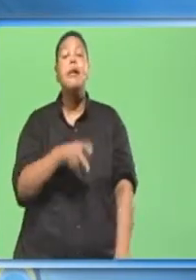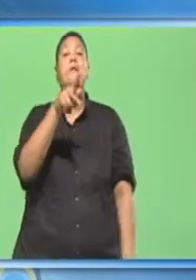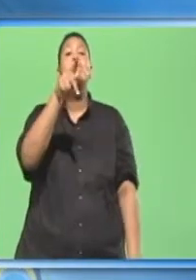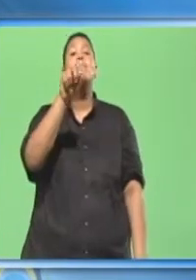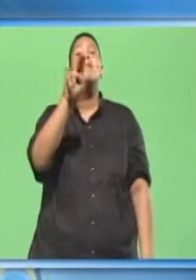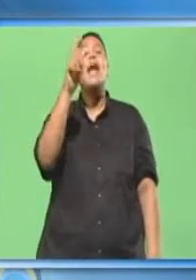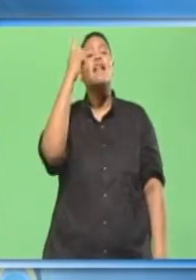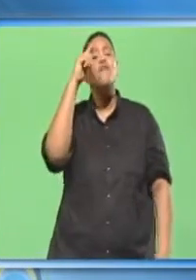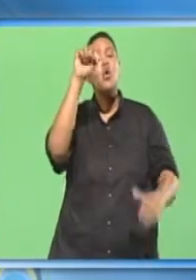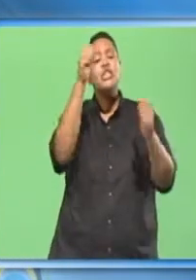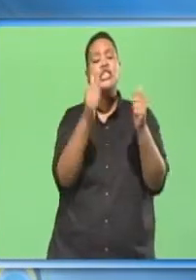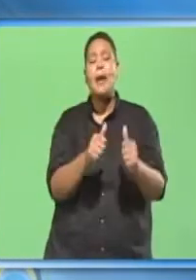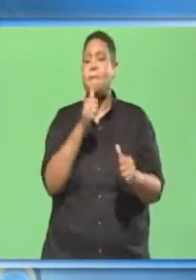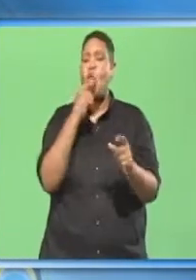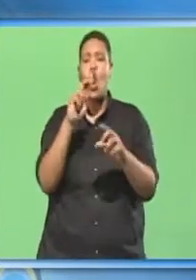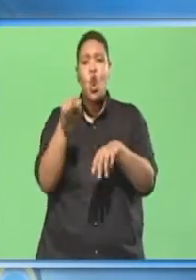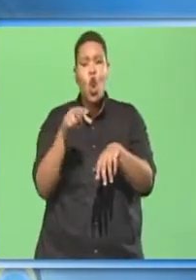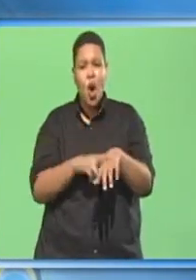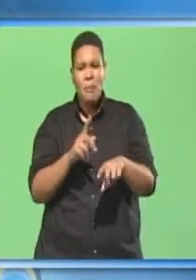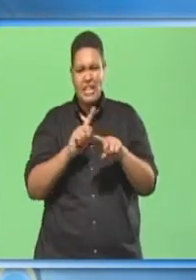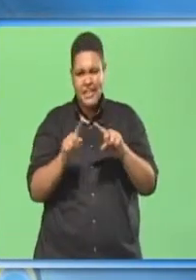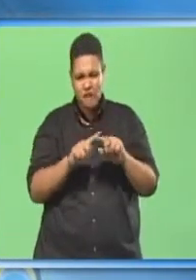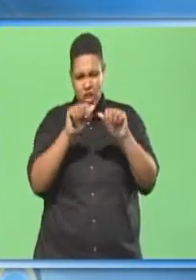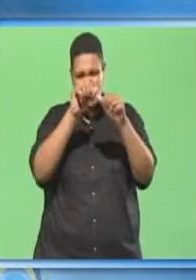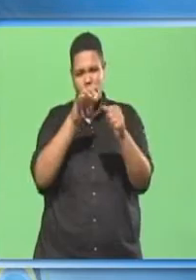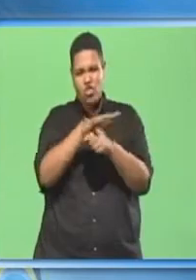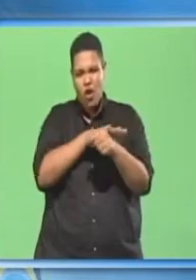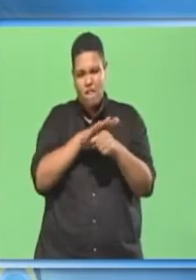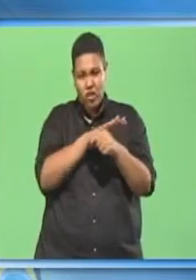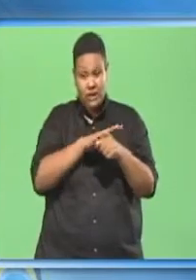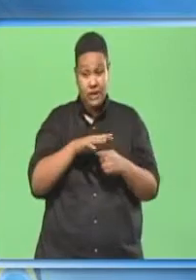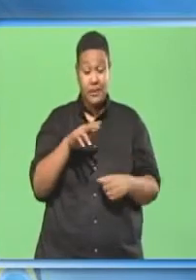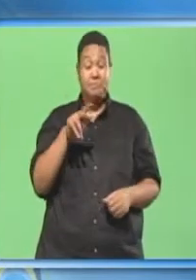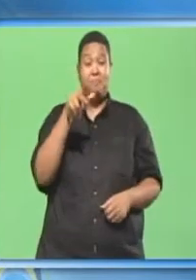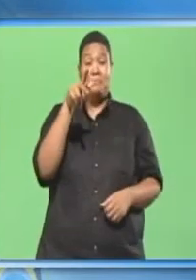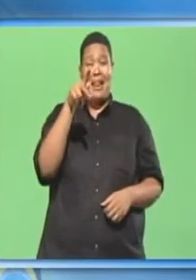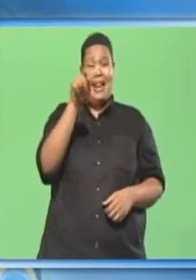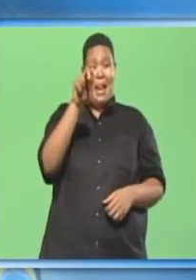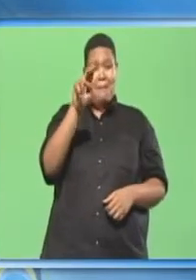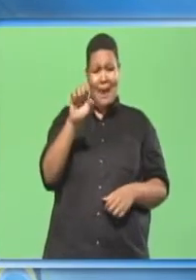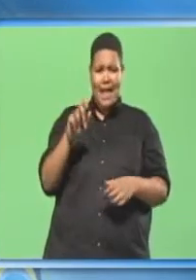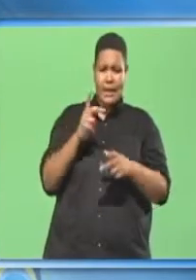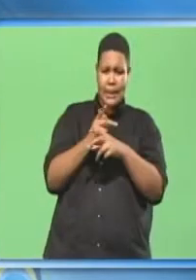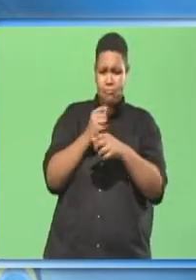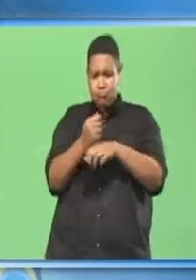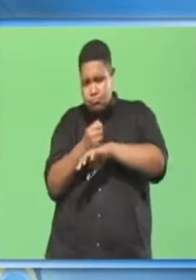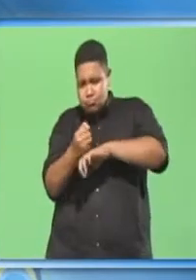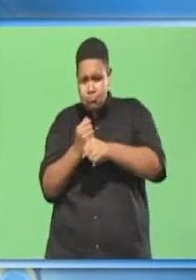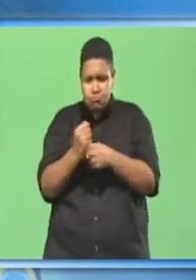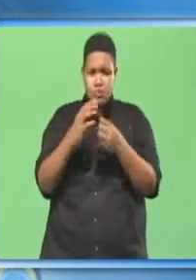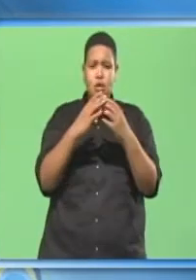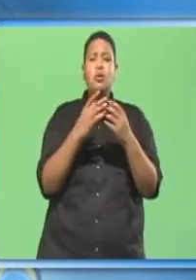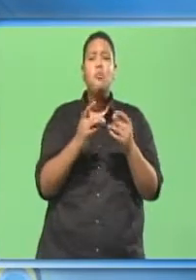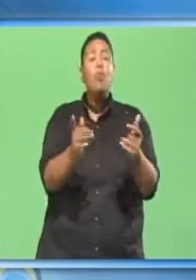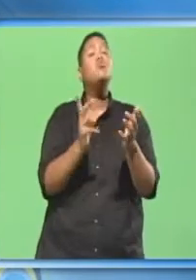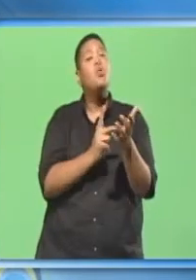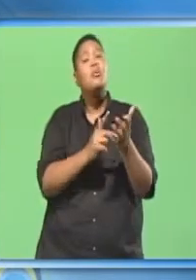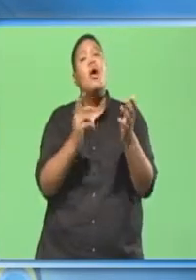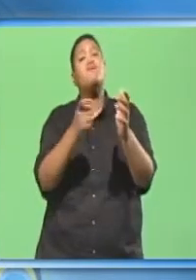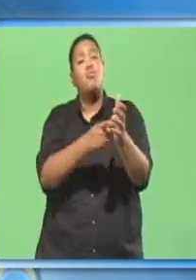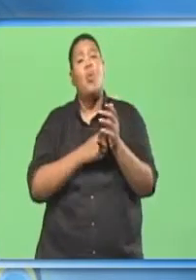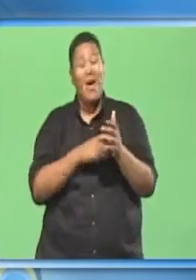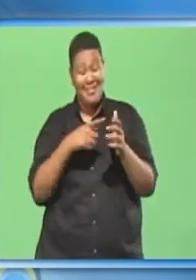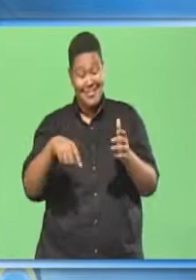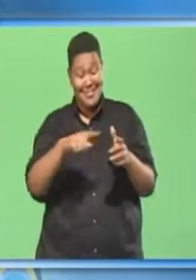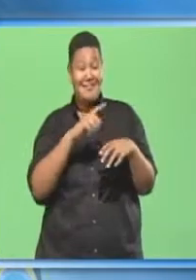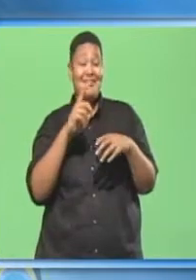Planes for irregular shapes and surfaces. The planing of irregular surfaces is oftentimes required. Among those